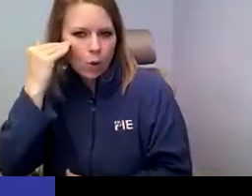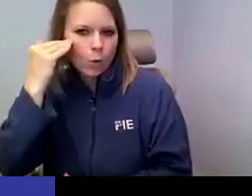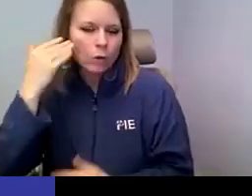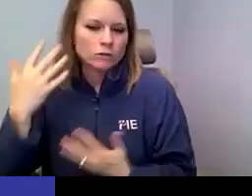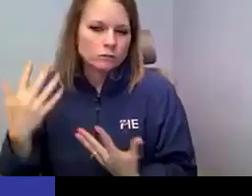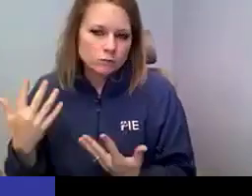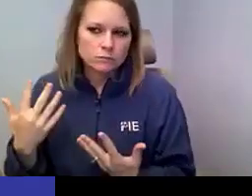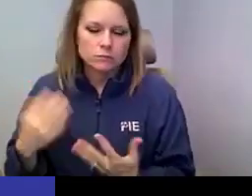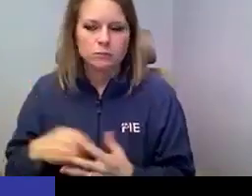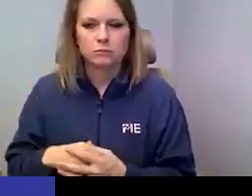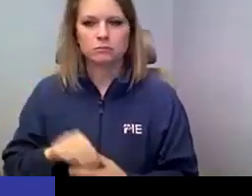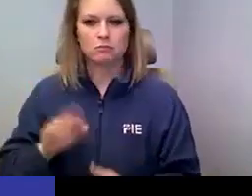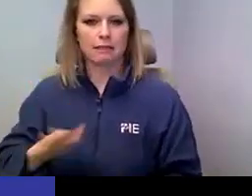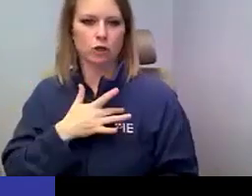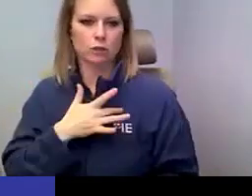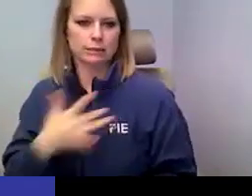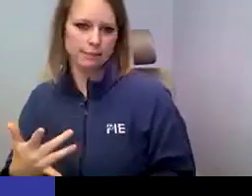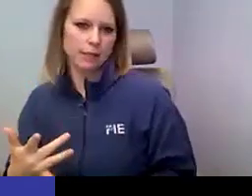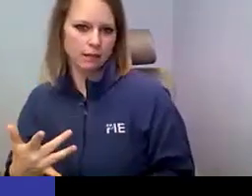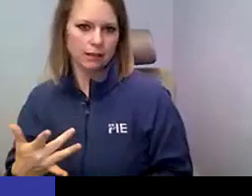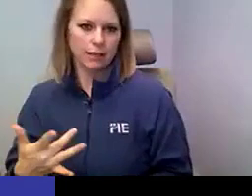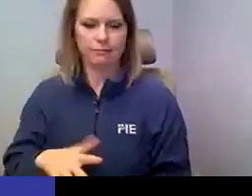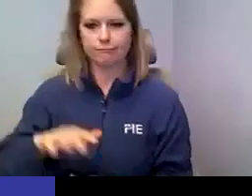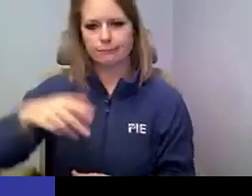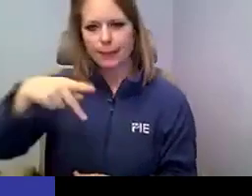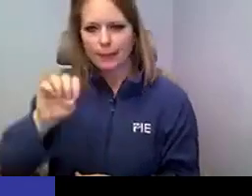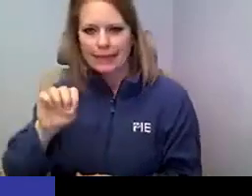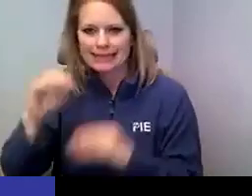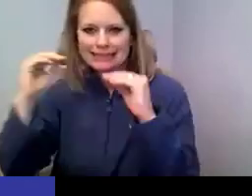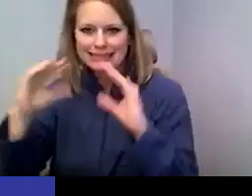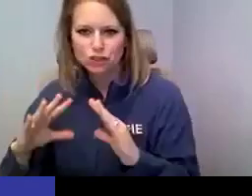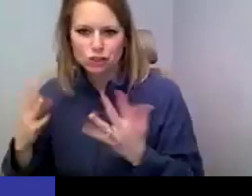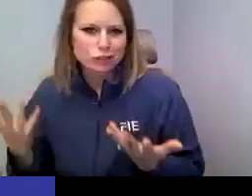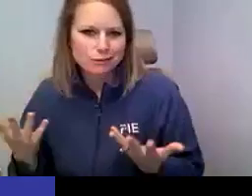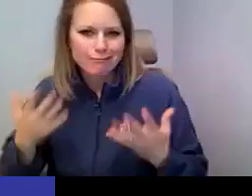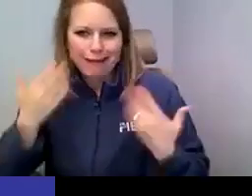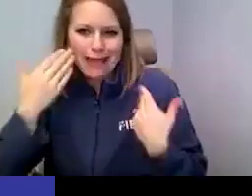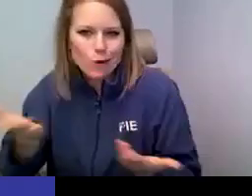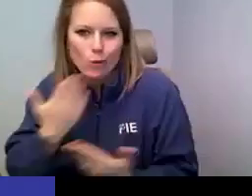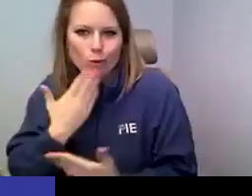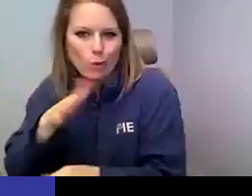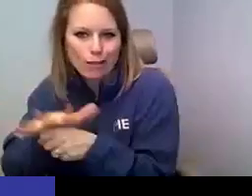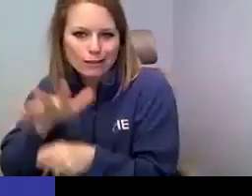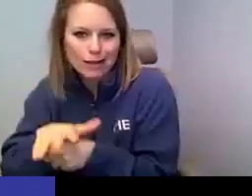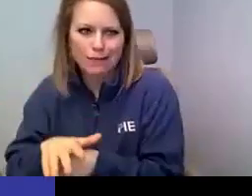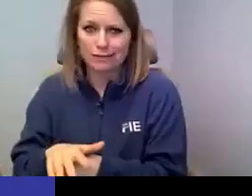art and their PE teachers don't know the student well enough because they only see him once a week.